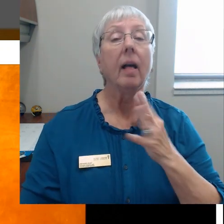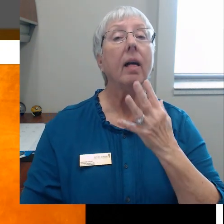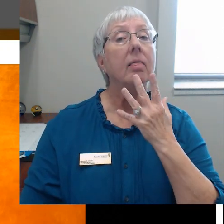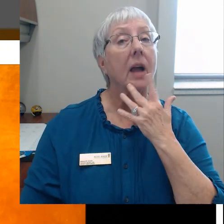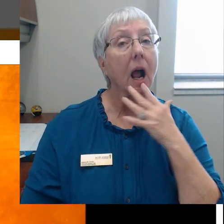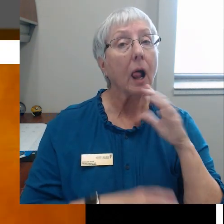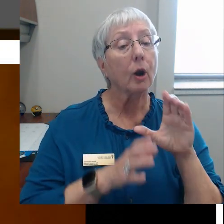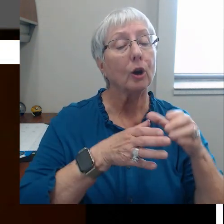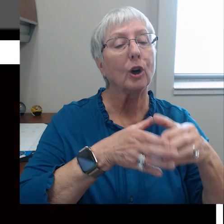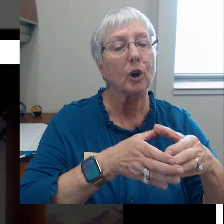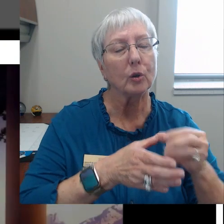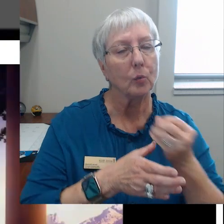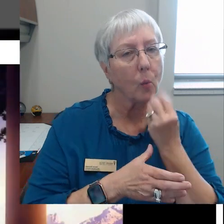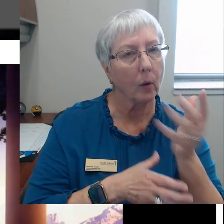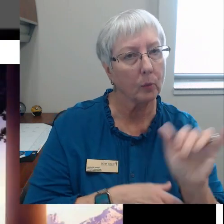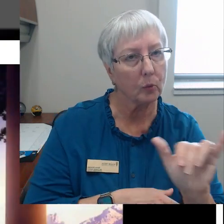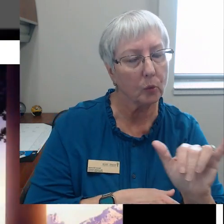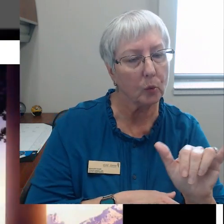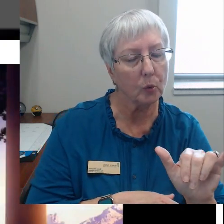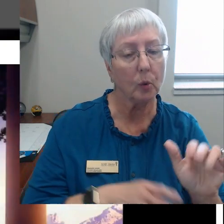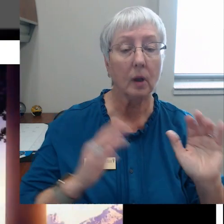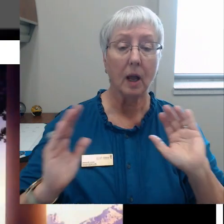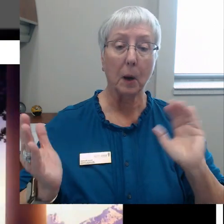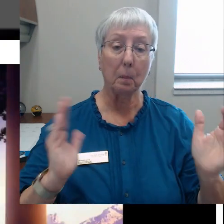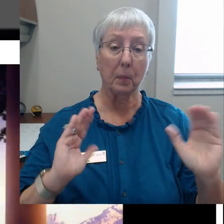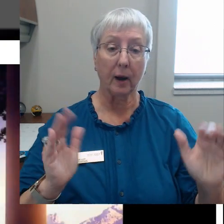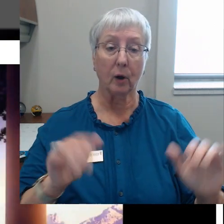heat. By comparison, this parish painting,